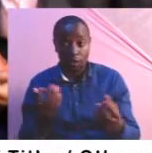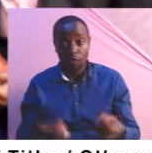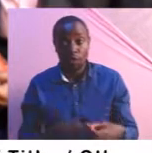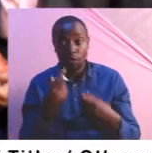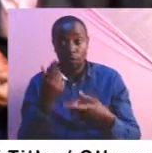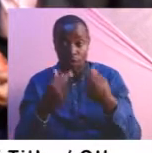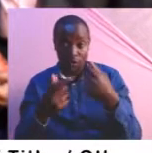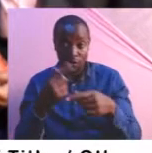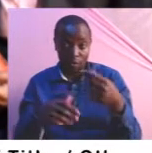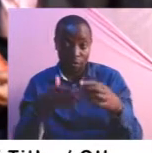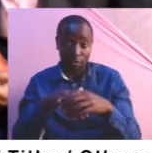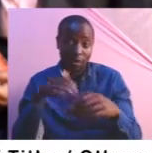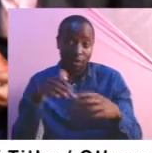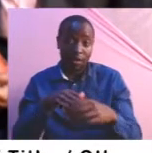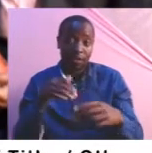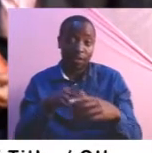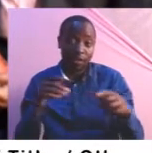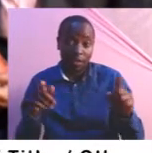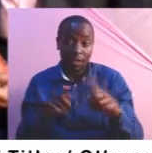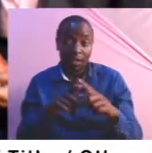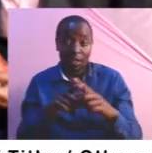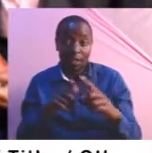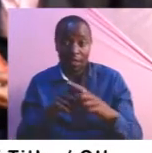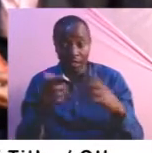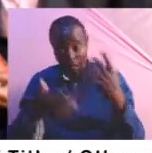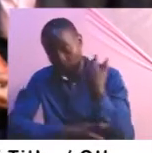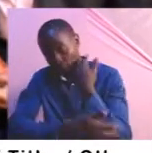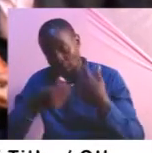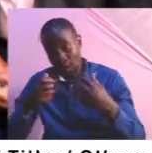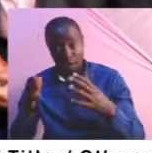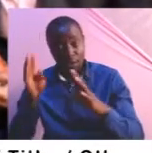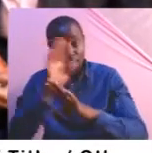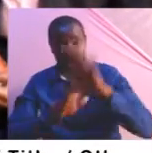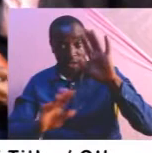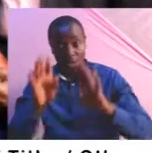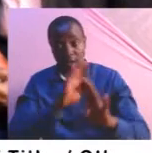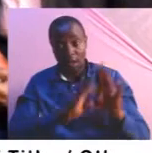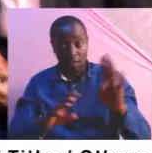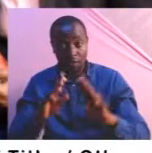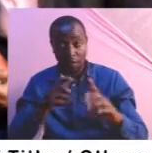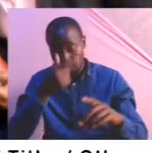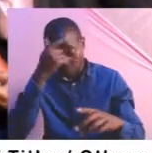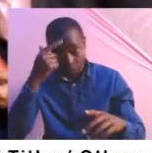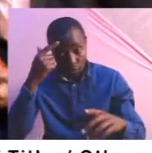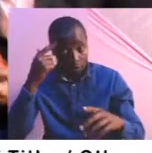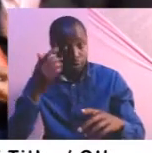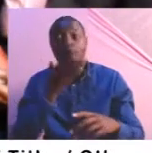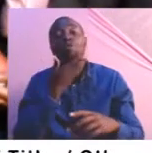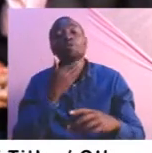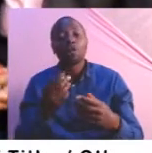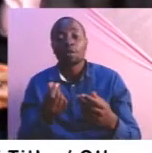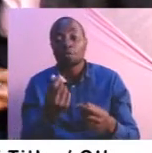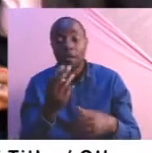is outright crime being done in the name of God because of the ruah for money. You know, all